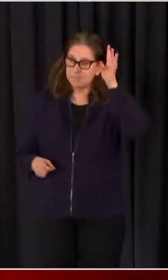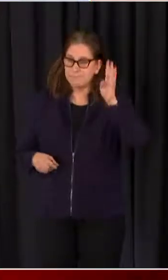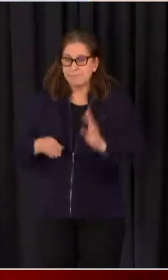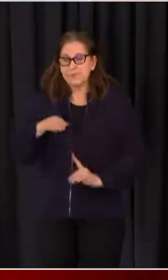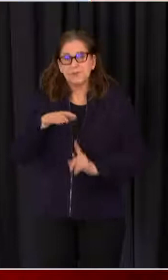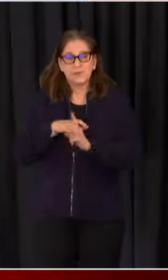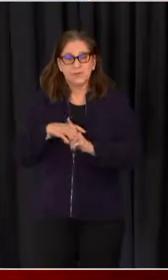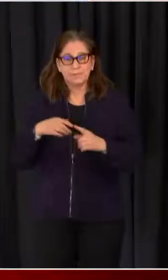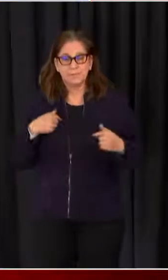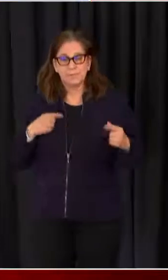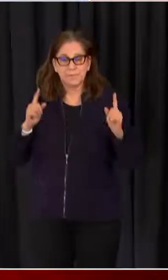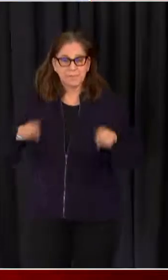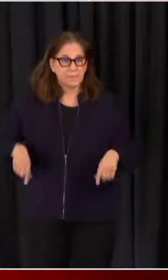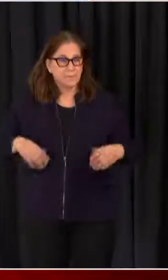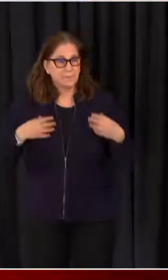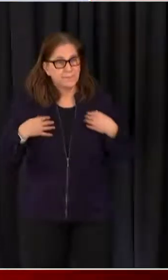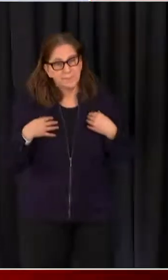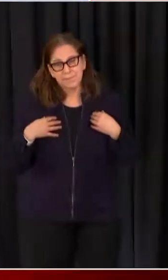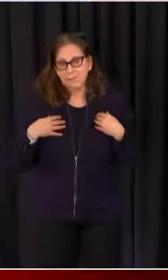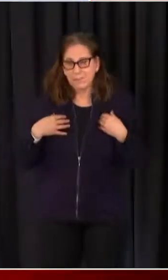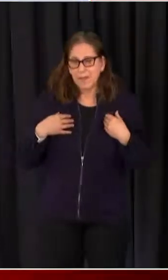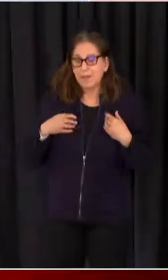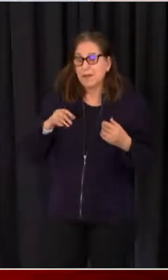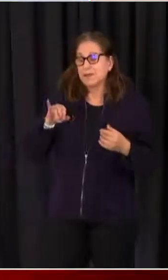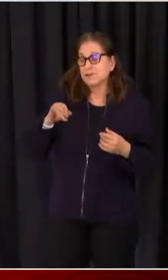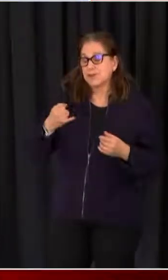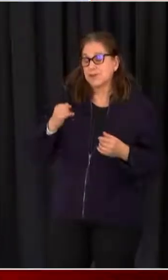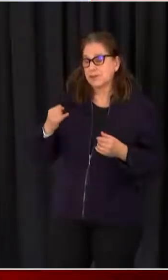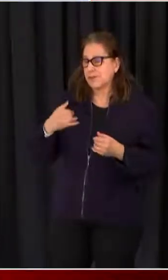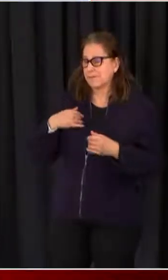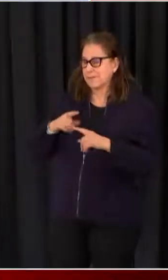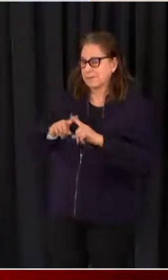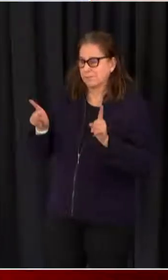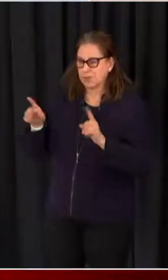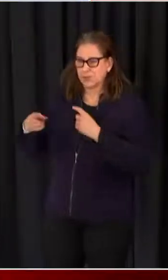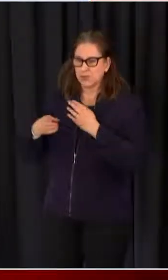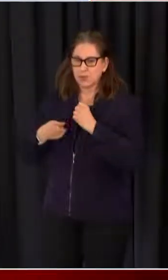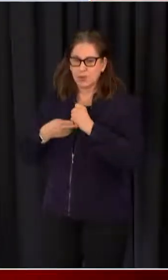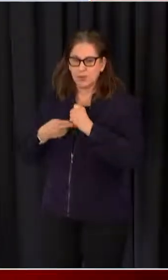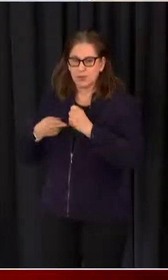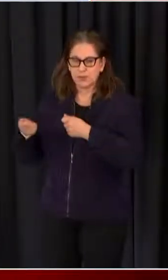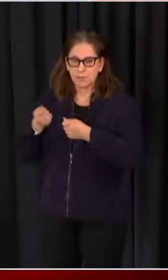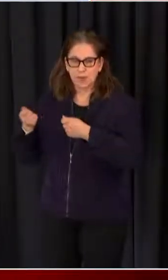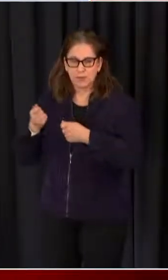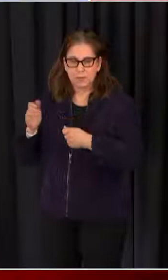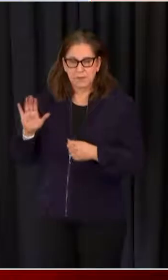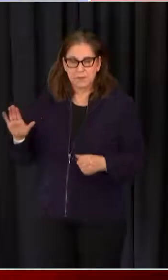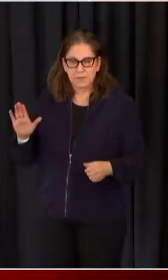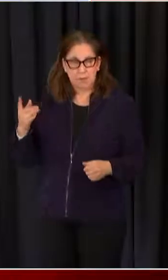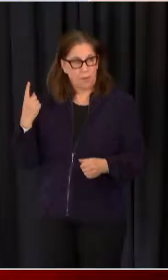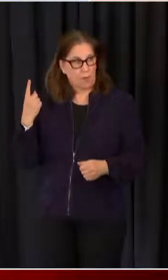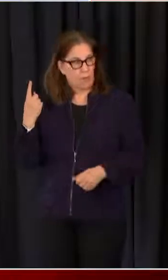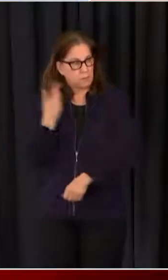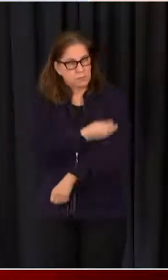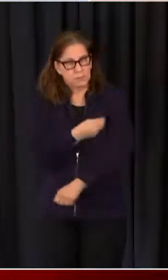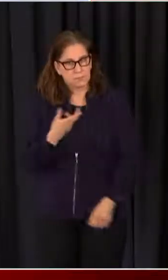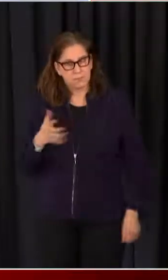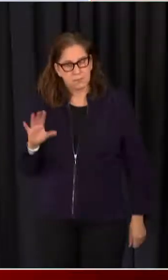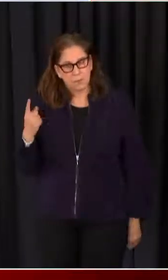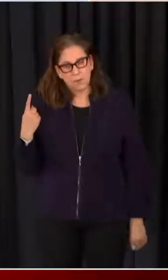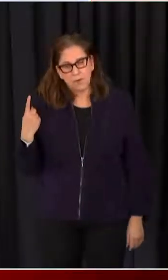differences in terms of its storage and handling requirements, as well as it being a single dose. We've